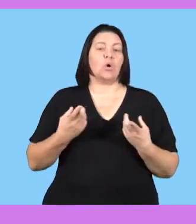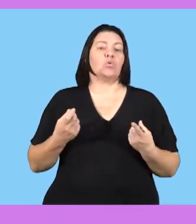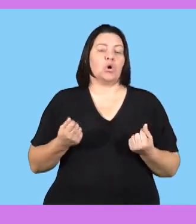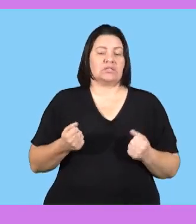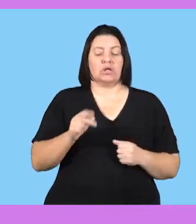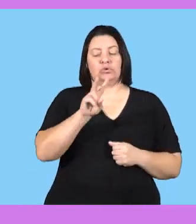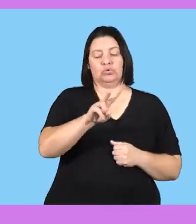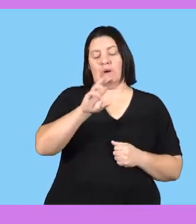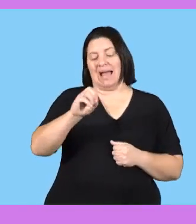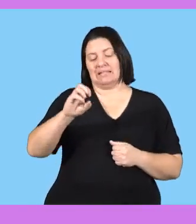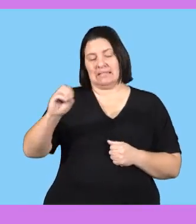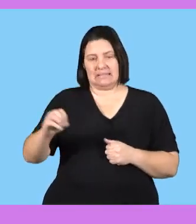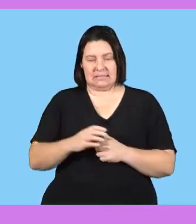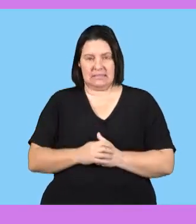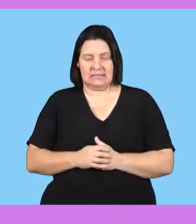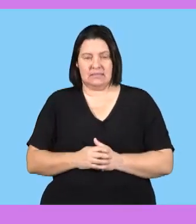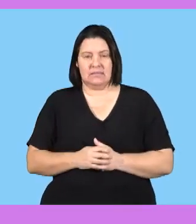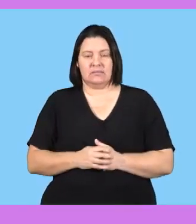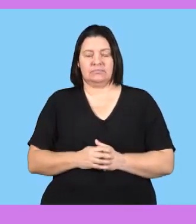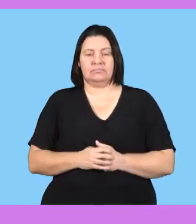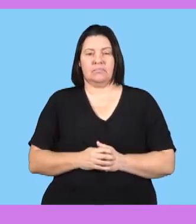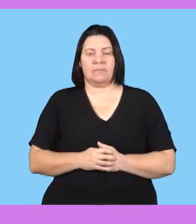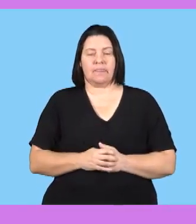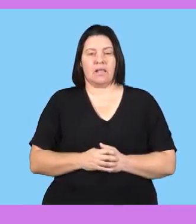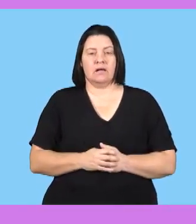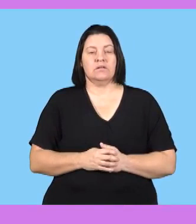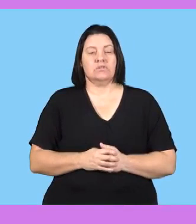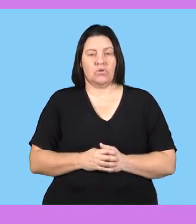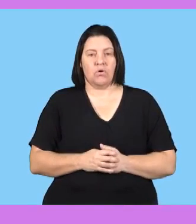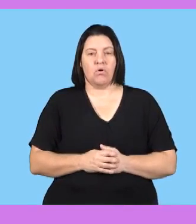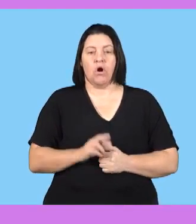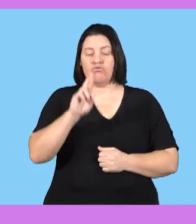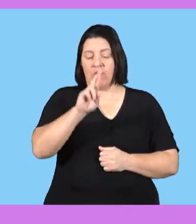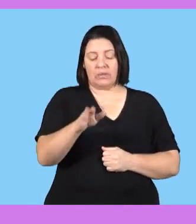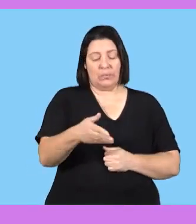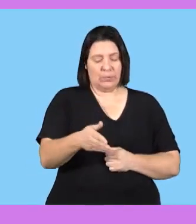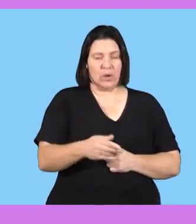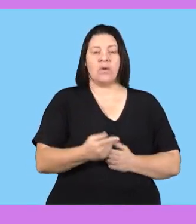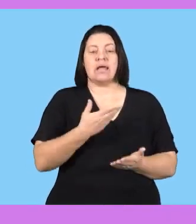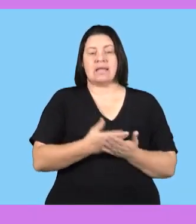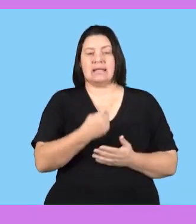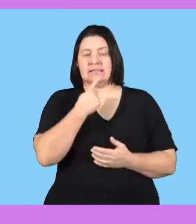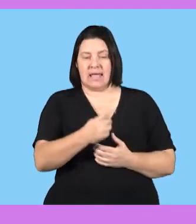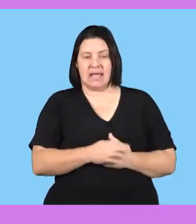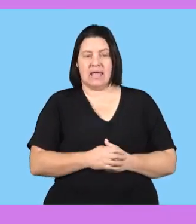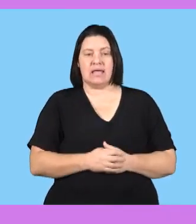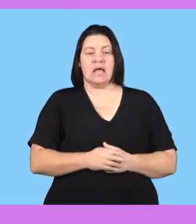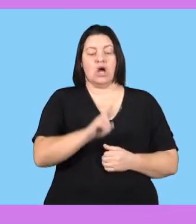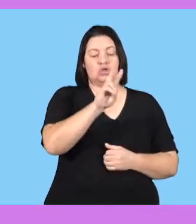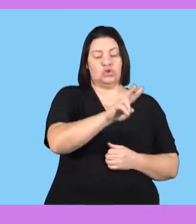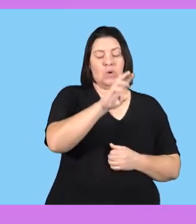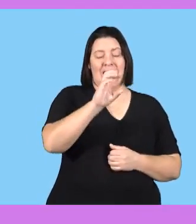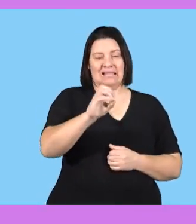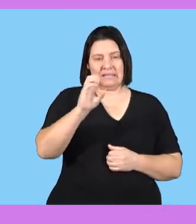cost 200 rand. So even if the rent is not written there, I can just